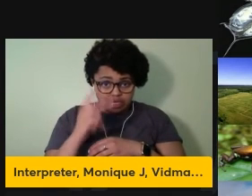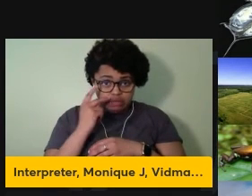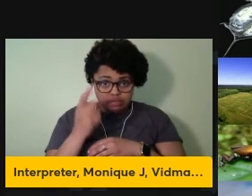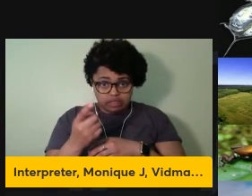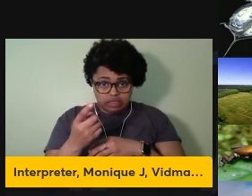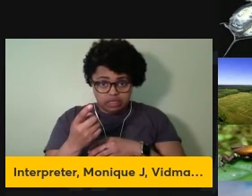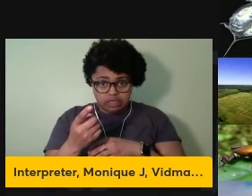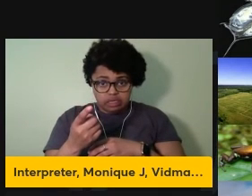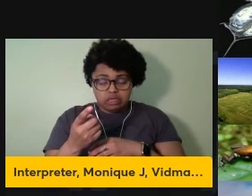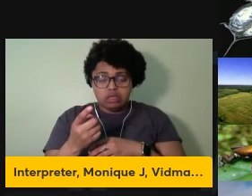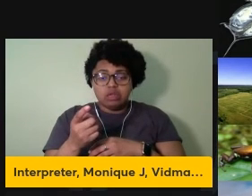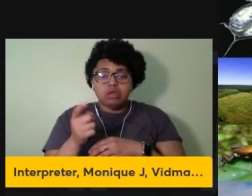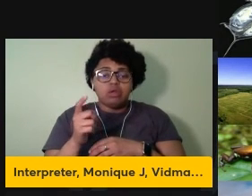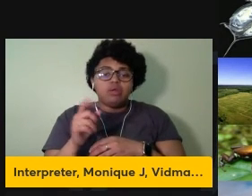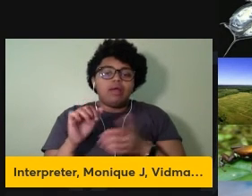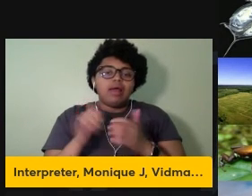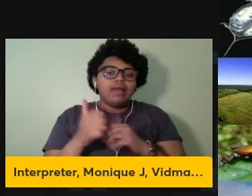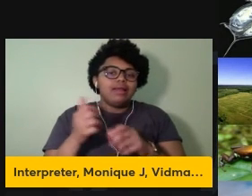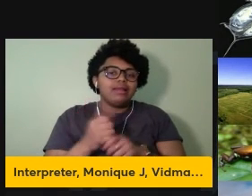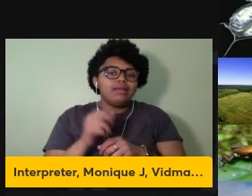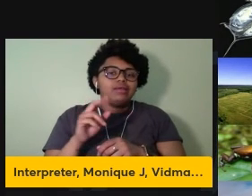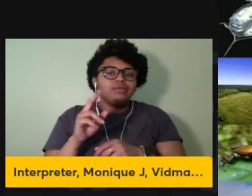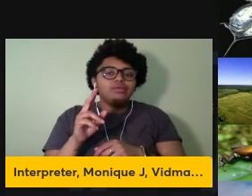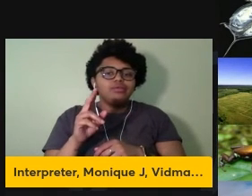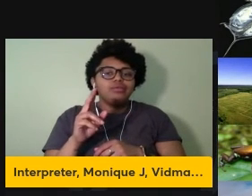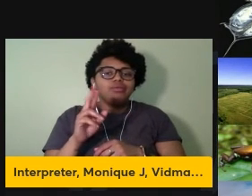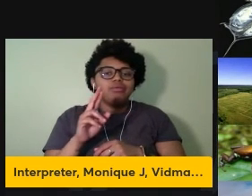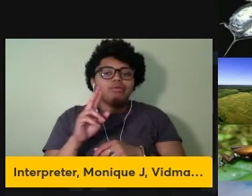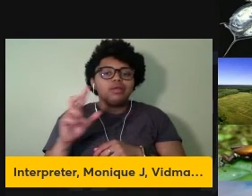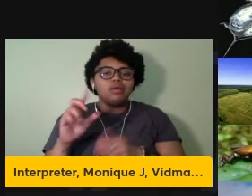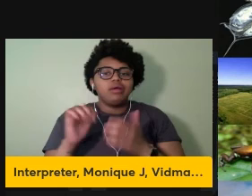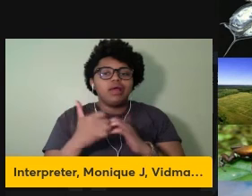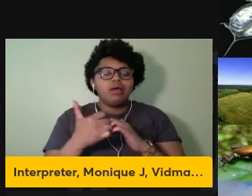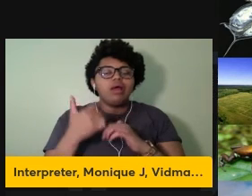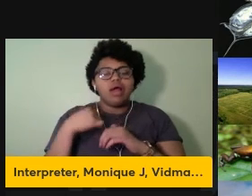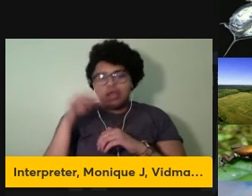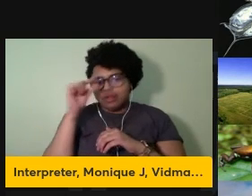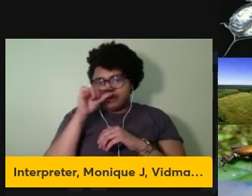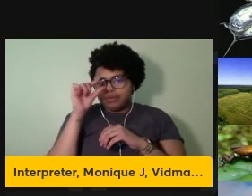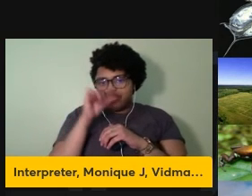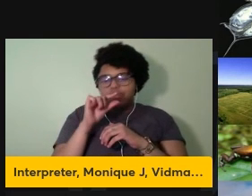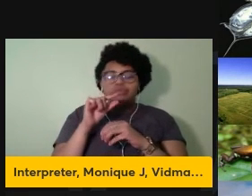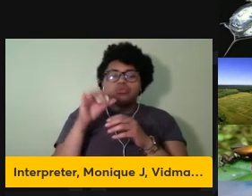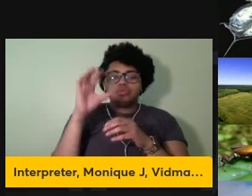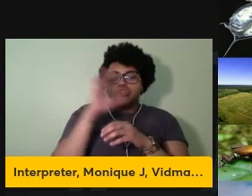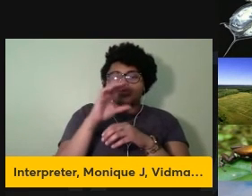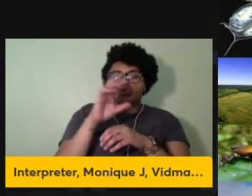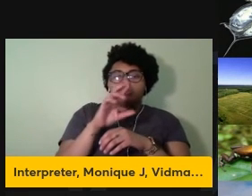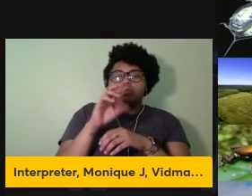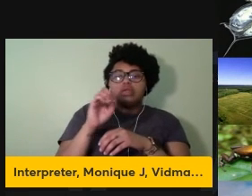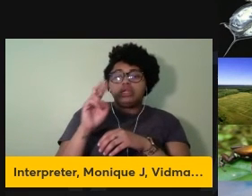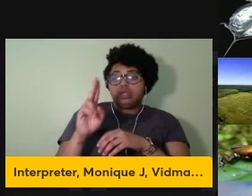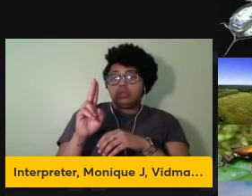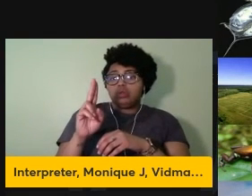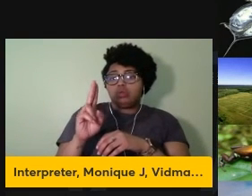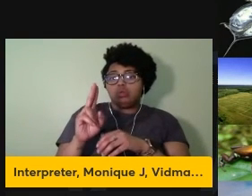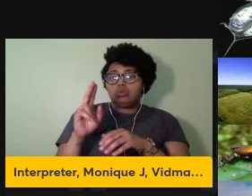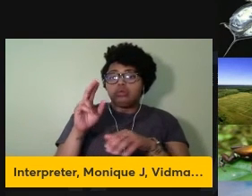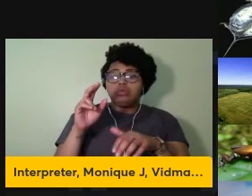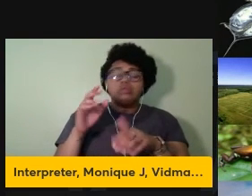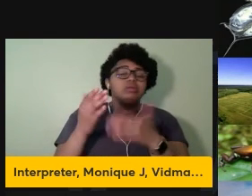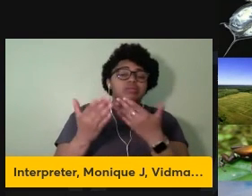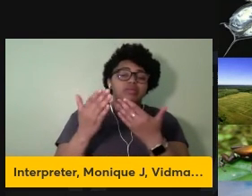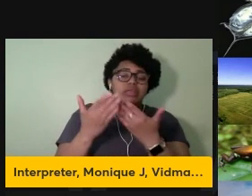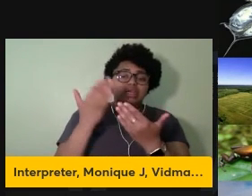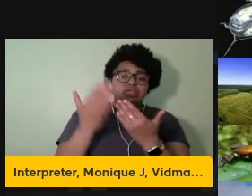the way I got this URL is just I Googled search REU, which is probably easier. Just put search